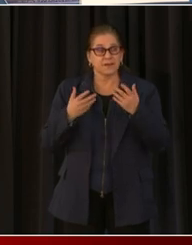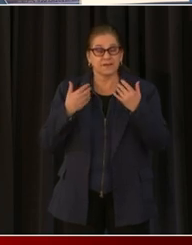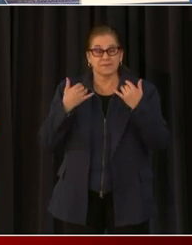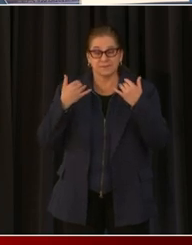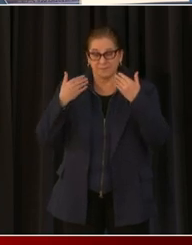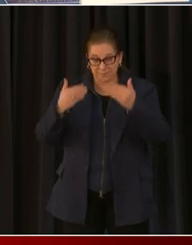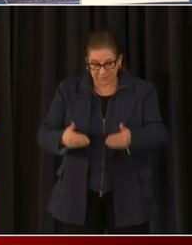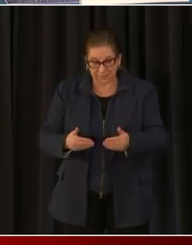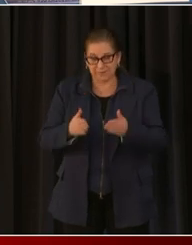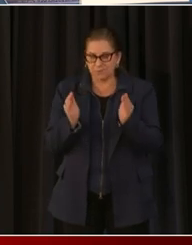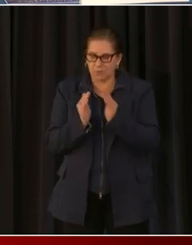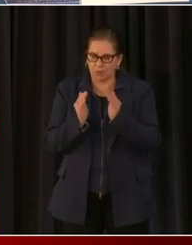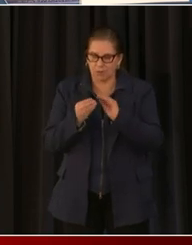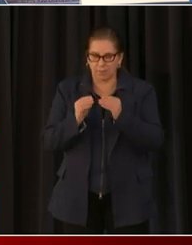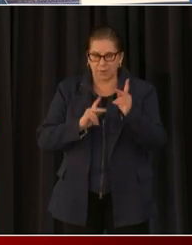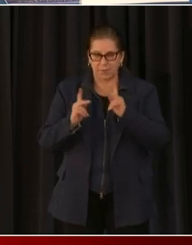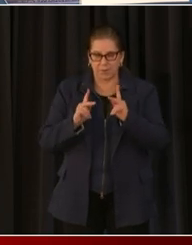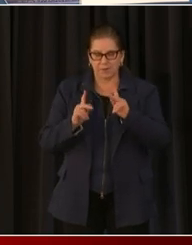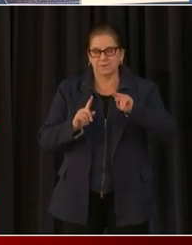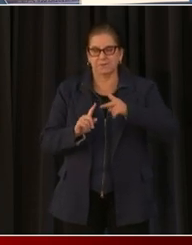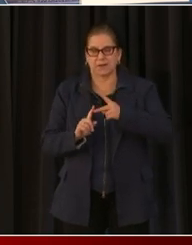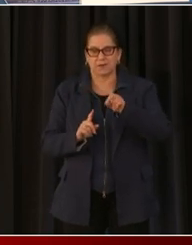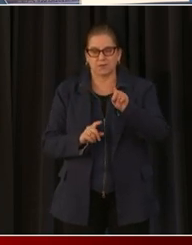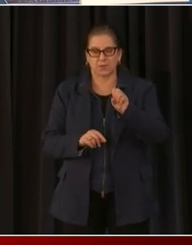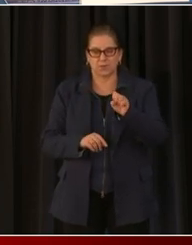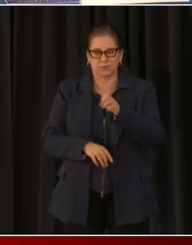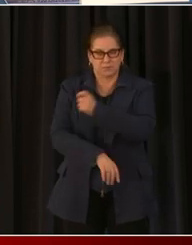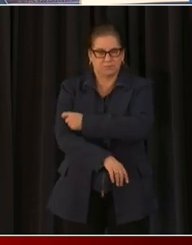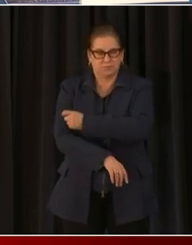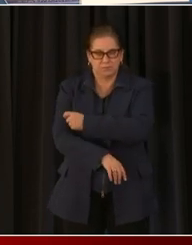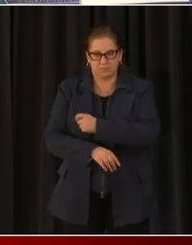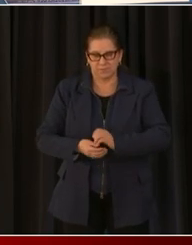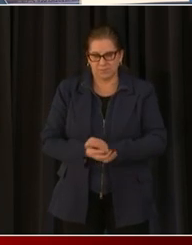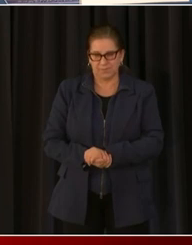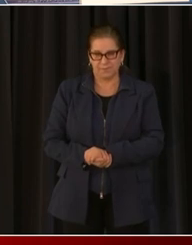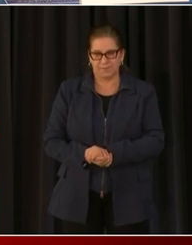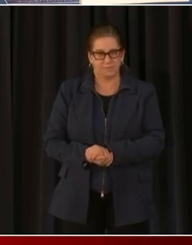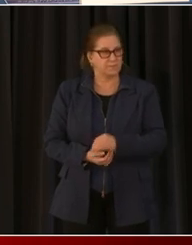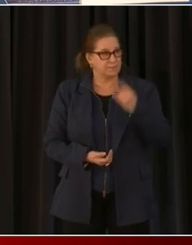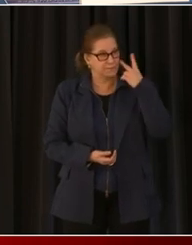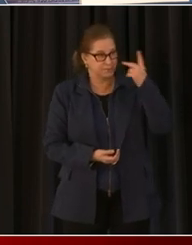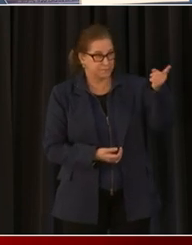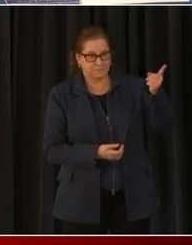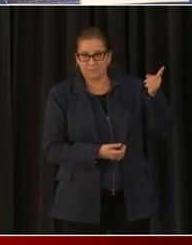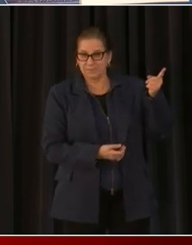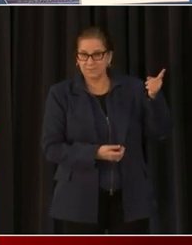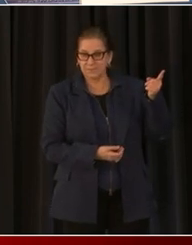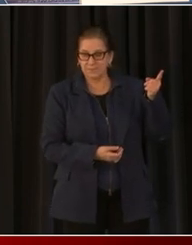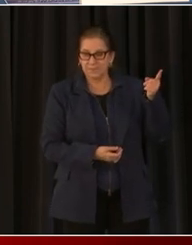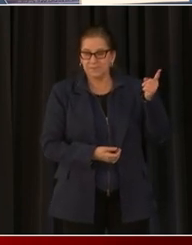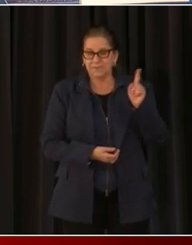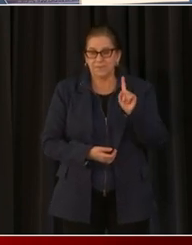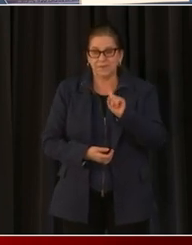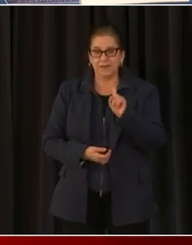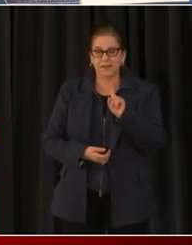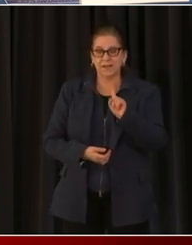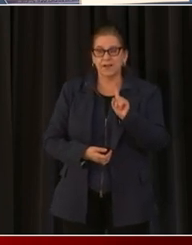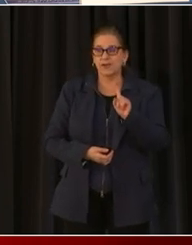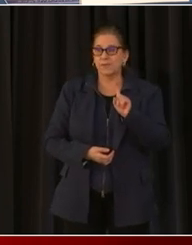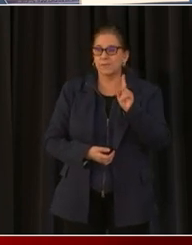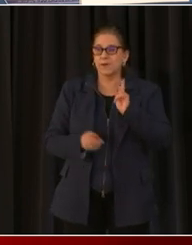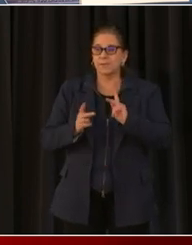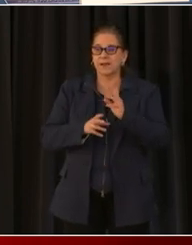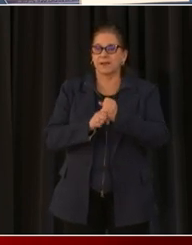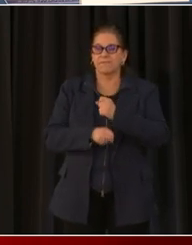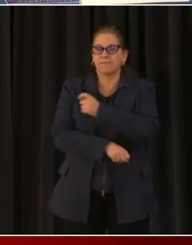the highest percentage of individuals who have received the first dose of the vaccine are residents of Ward 3, and the lowest percentage of